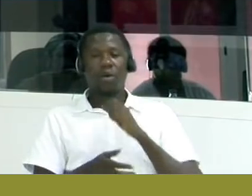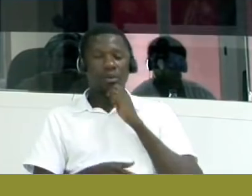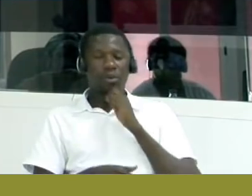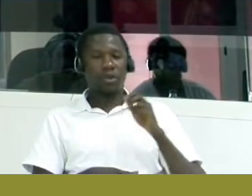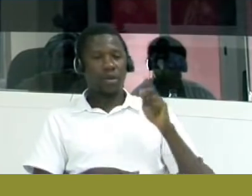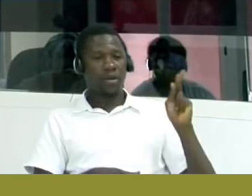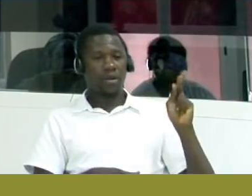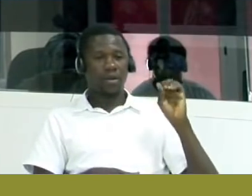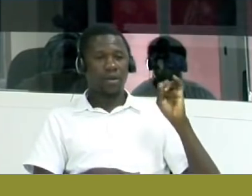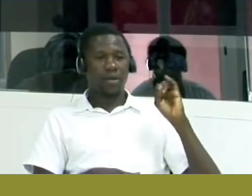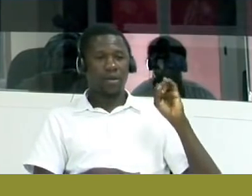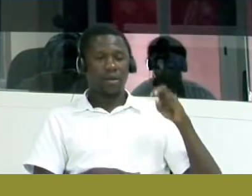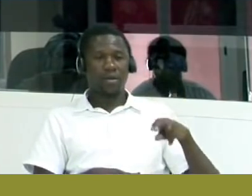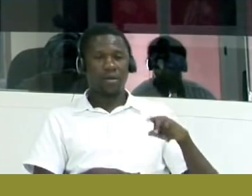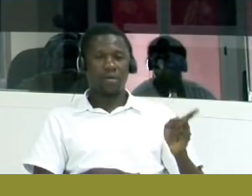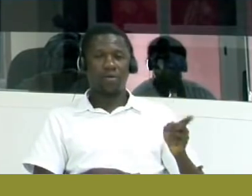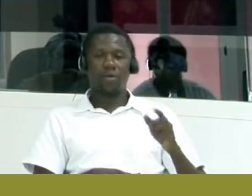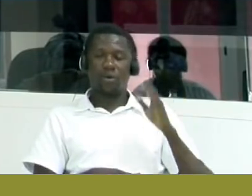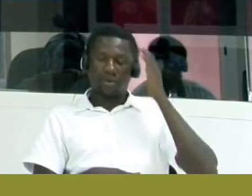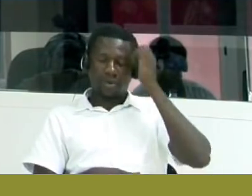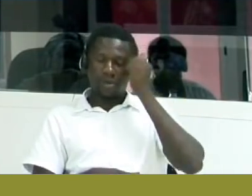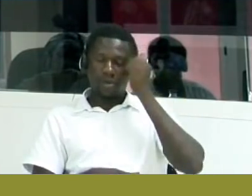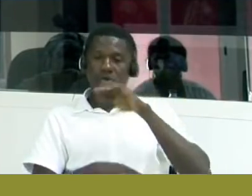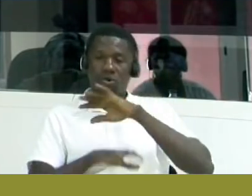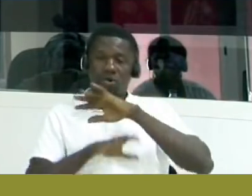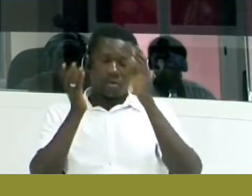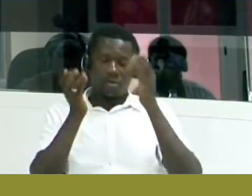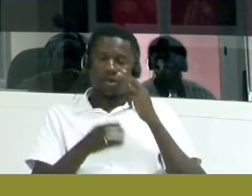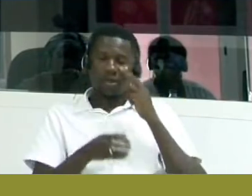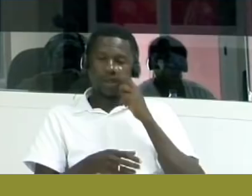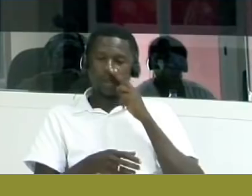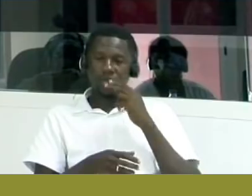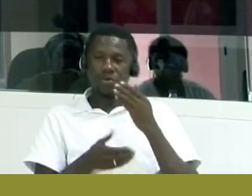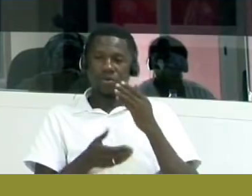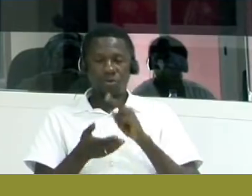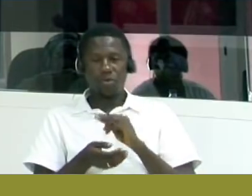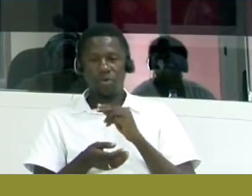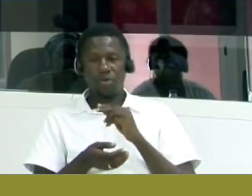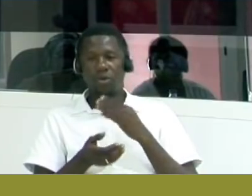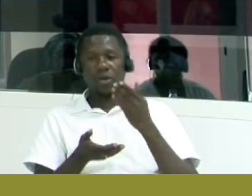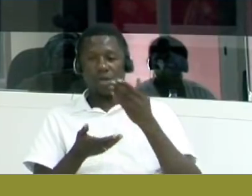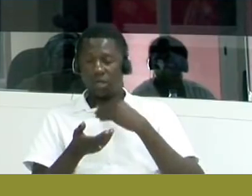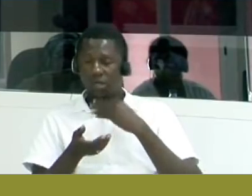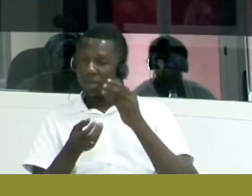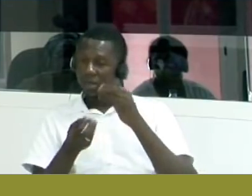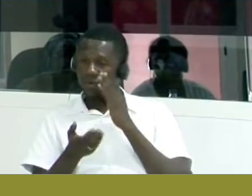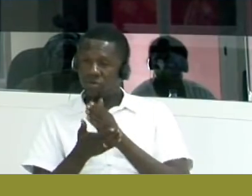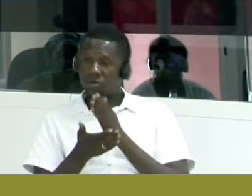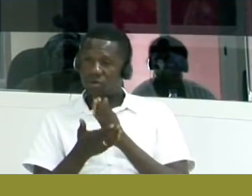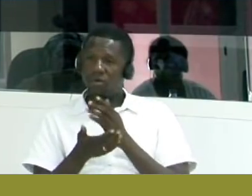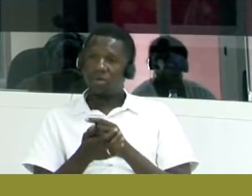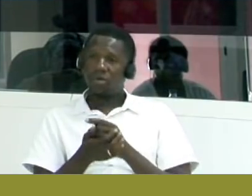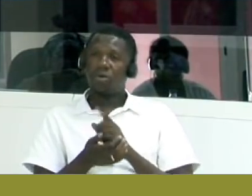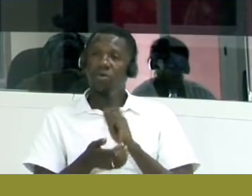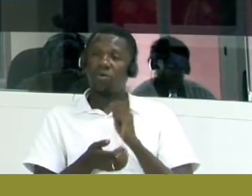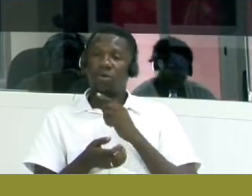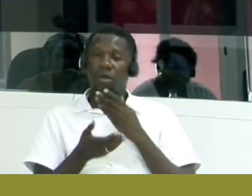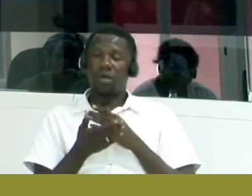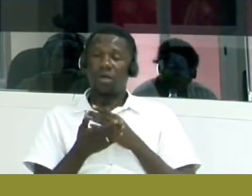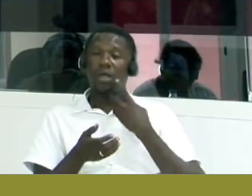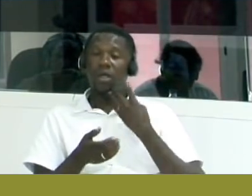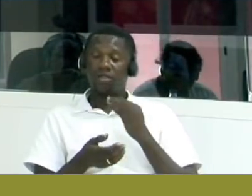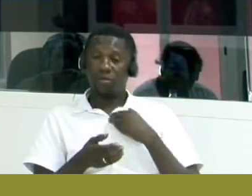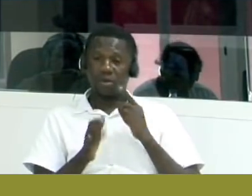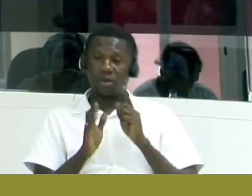understand that all I am trying to do is to get the facts from you. What I would rather, if I may, is ask